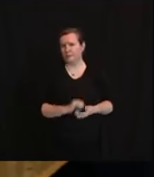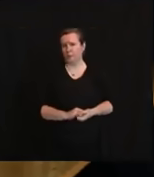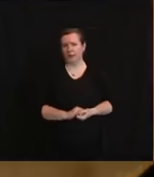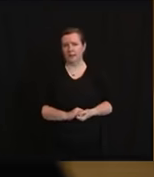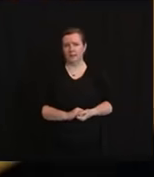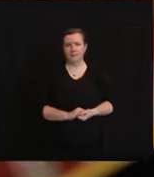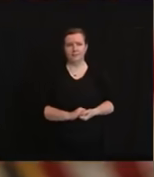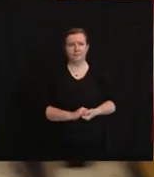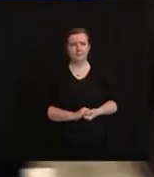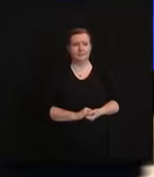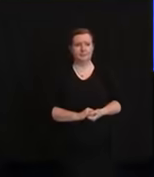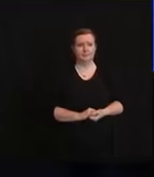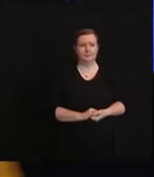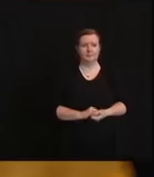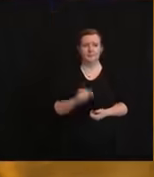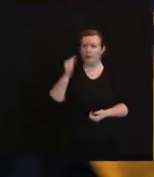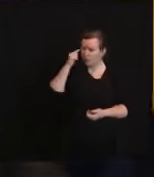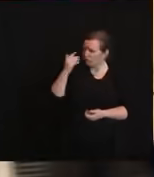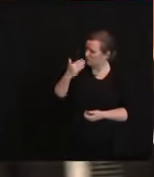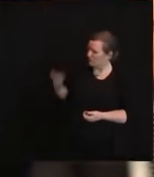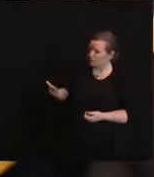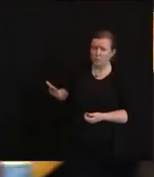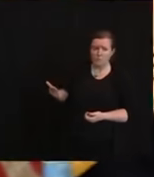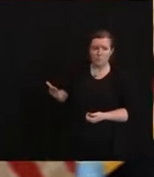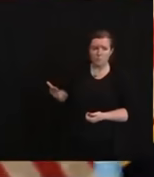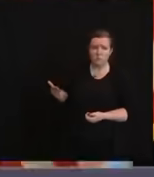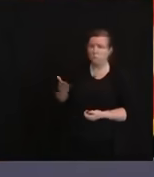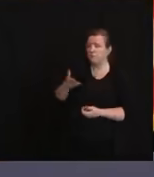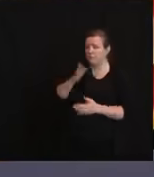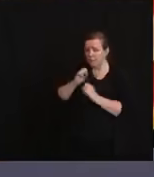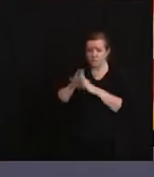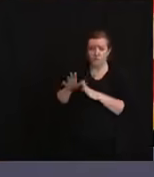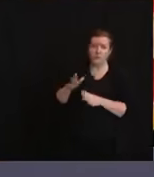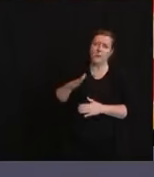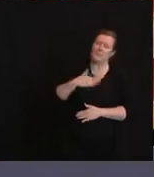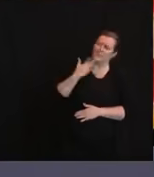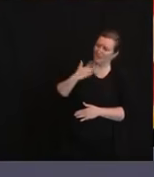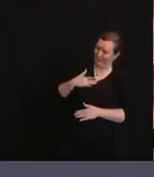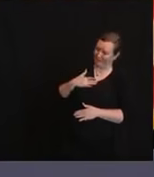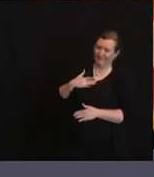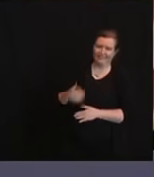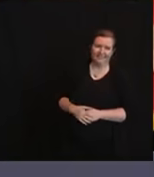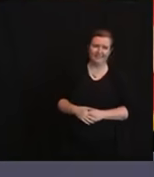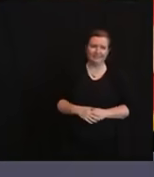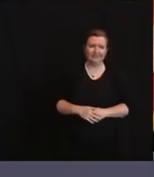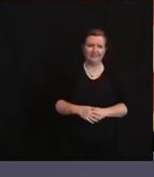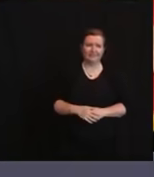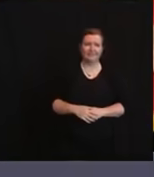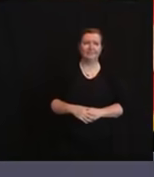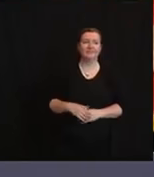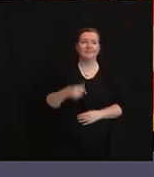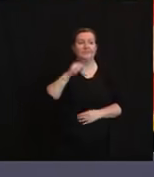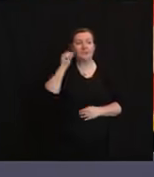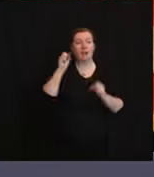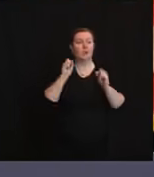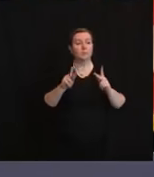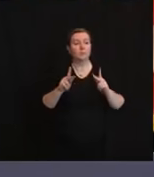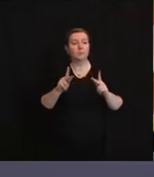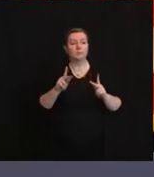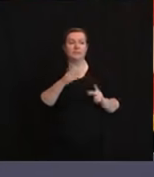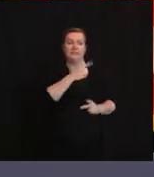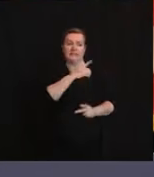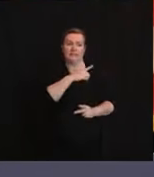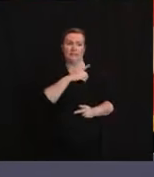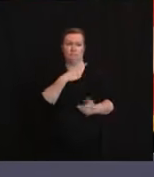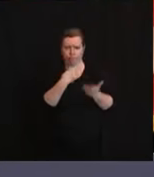Pat, thank you again. God bless you and happy birthday. I mentioned yesterday I had the honor to speak to his mom and his girlfriend, who I think I misidentified as a fiance.